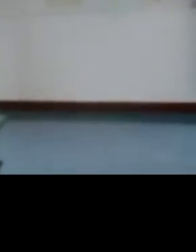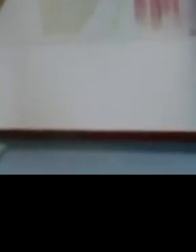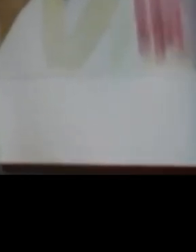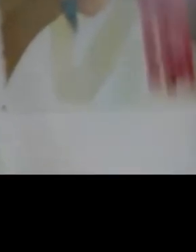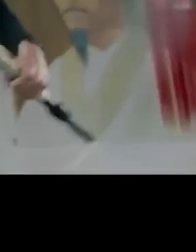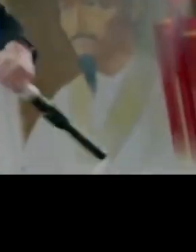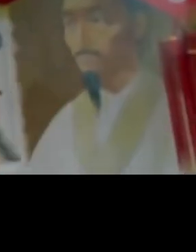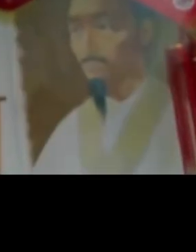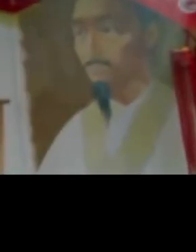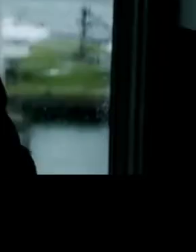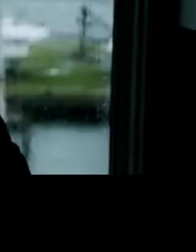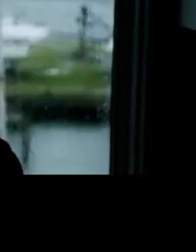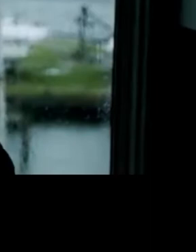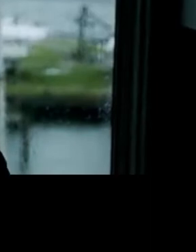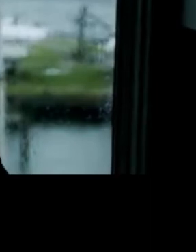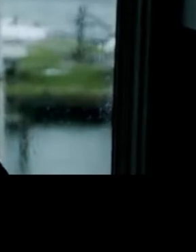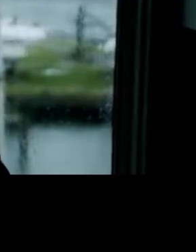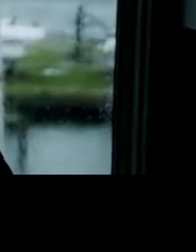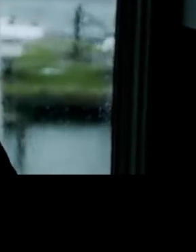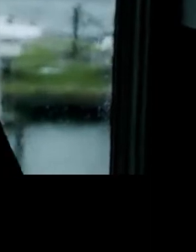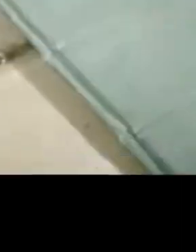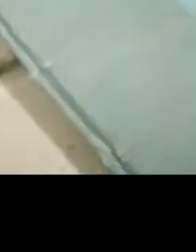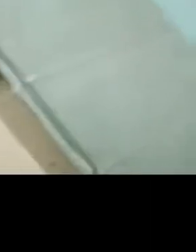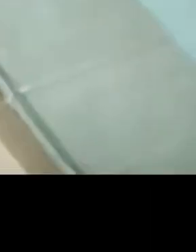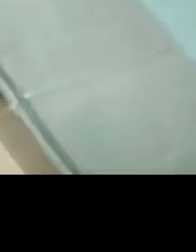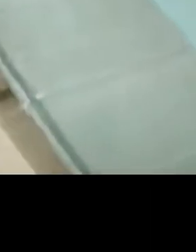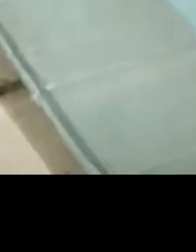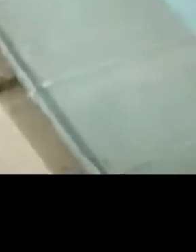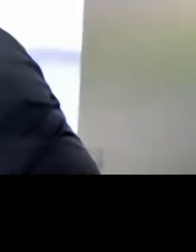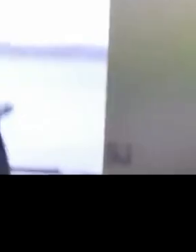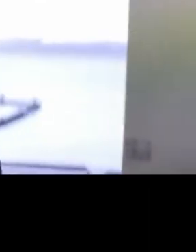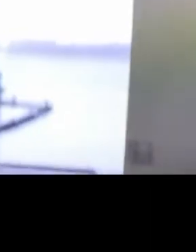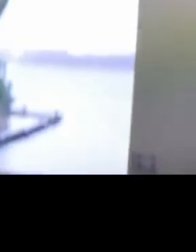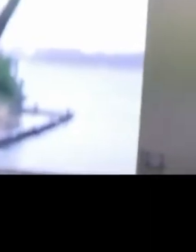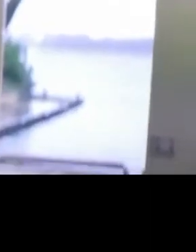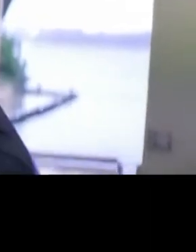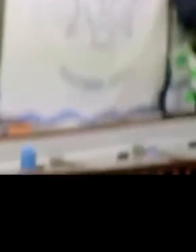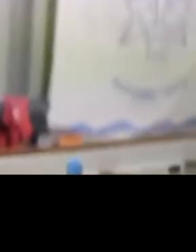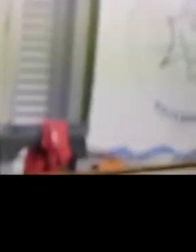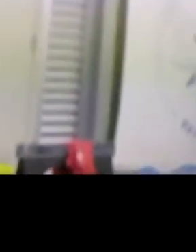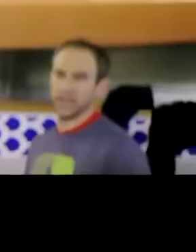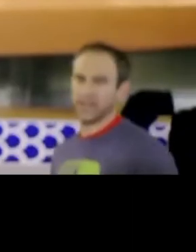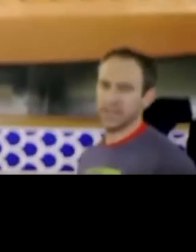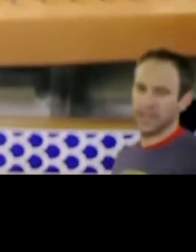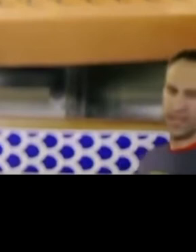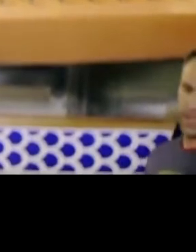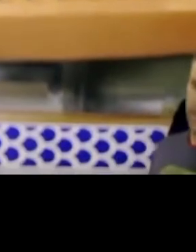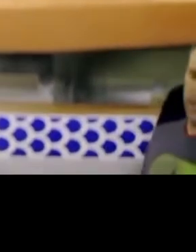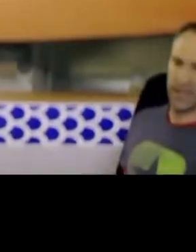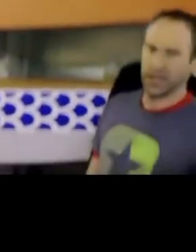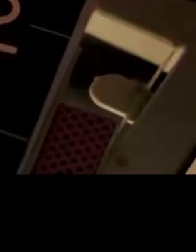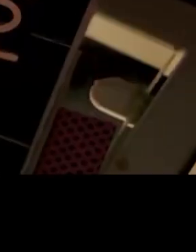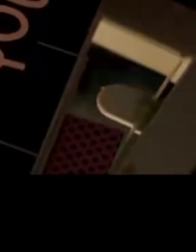To push my physical limits. To move, to jump, to punch, and to feel alive.